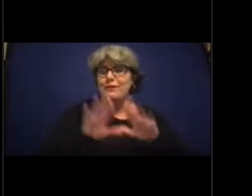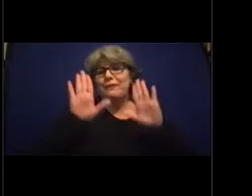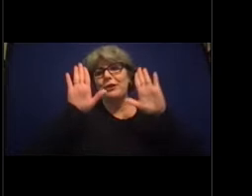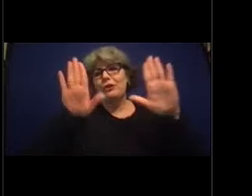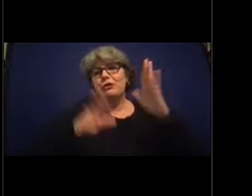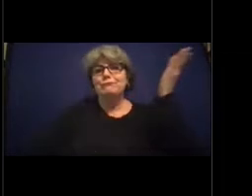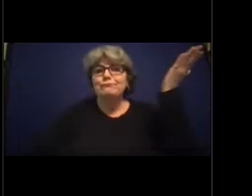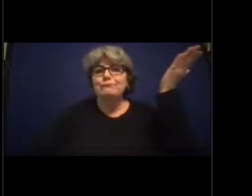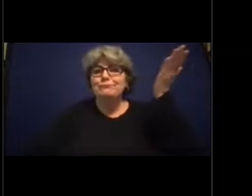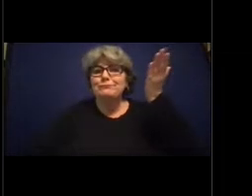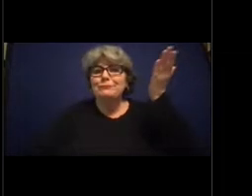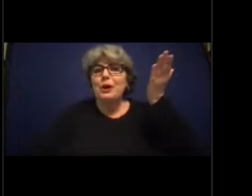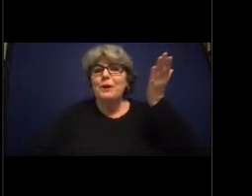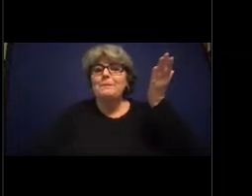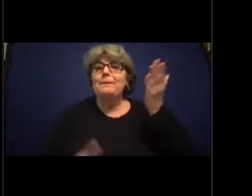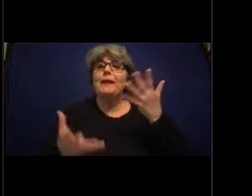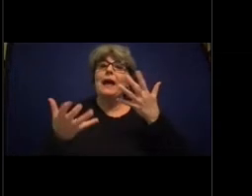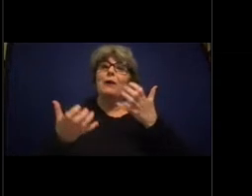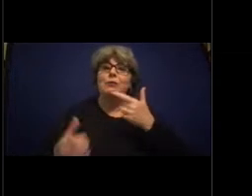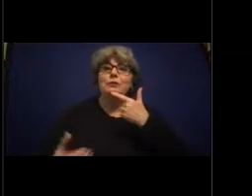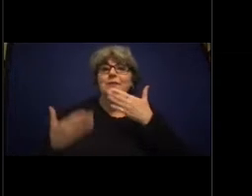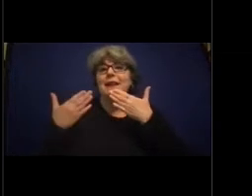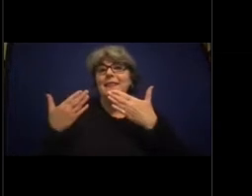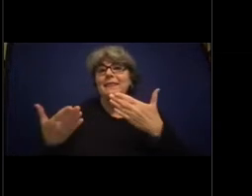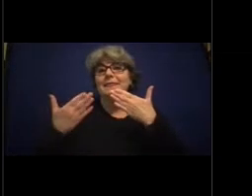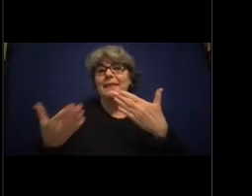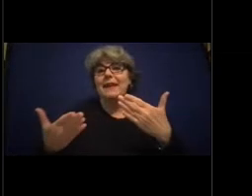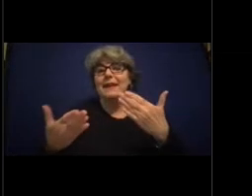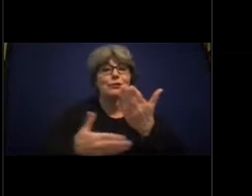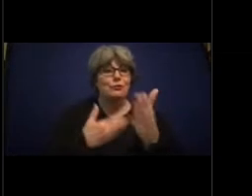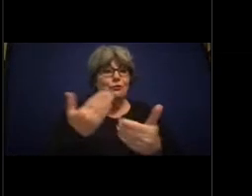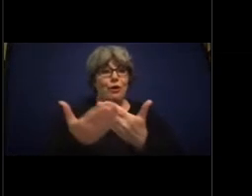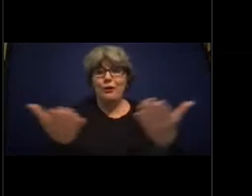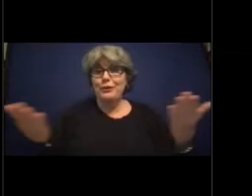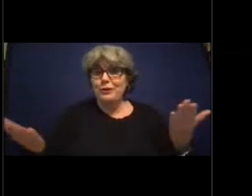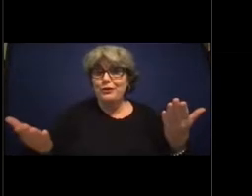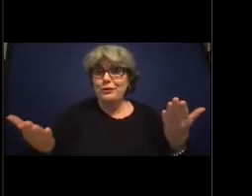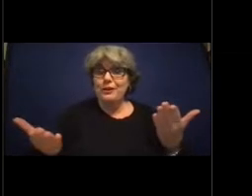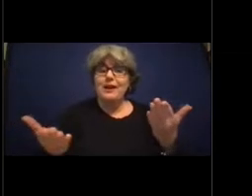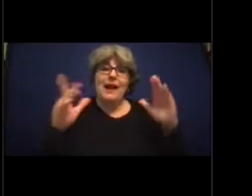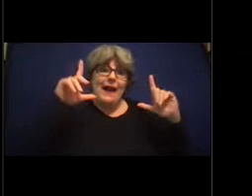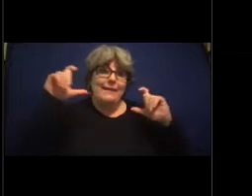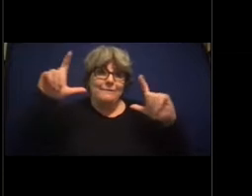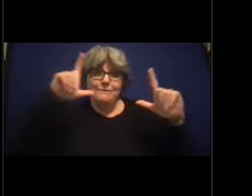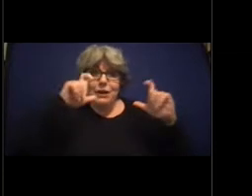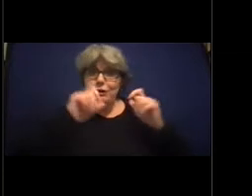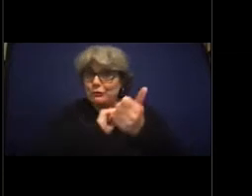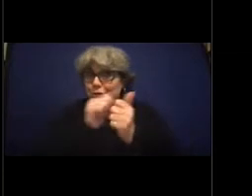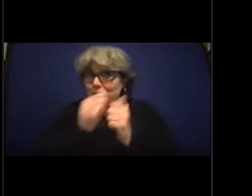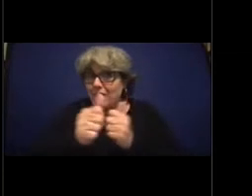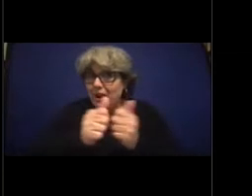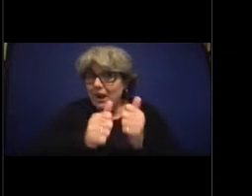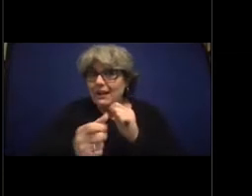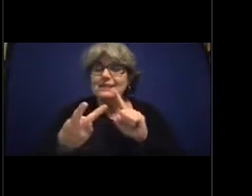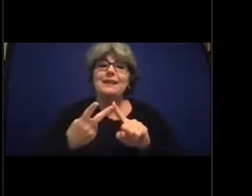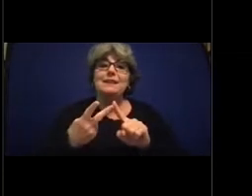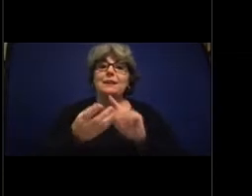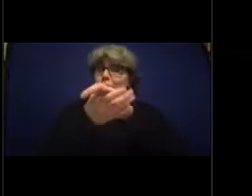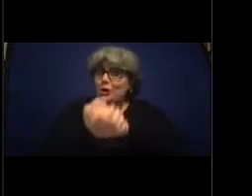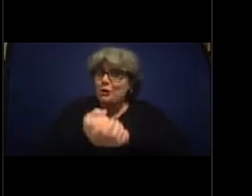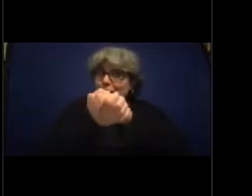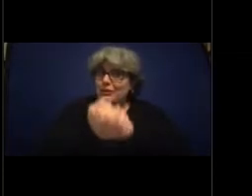talk. I also want to say thank you to everybody who submitted photos to the photo contest. A special